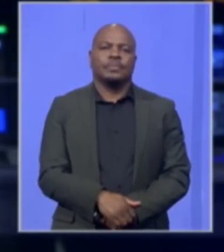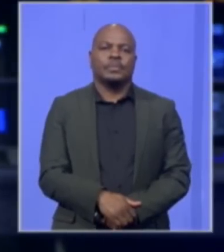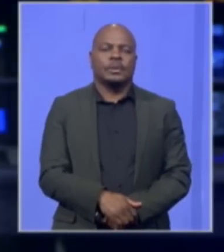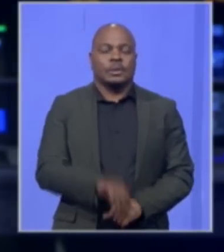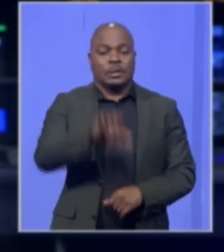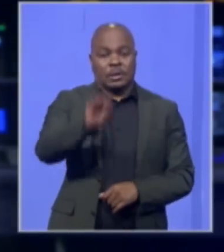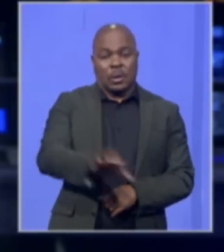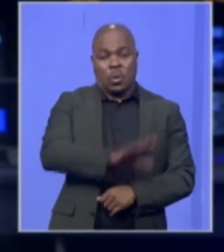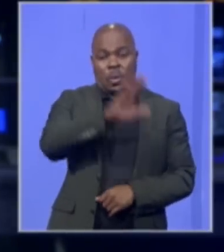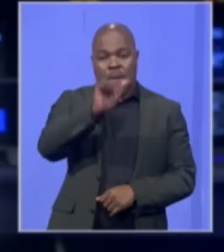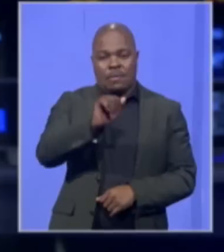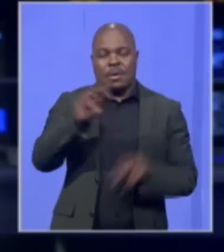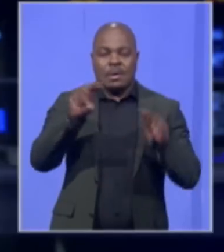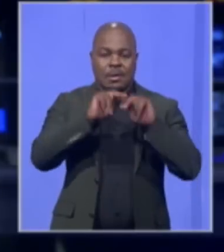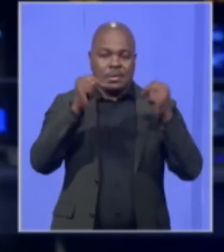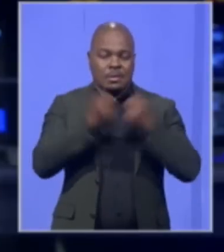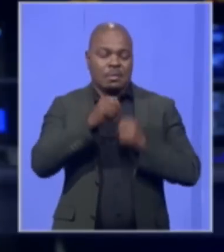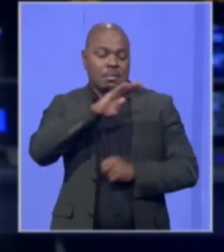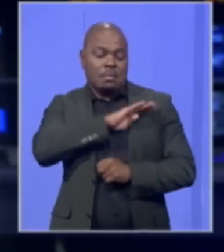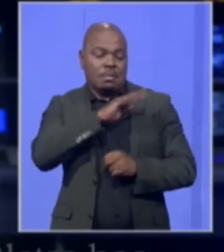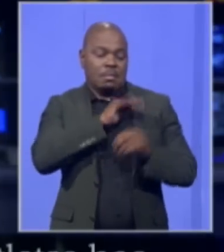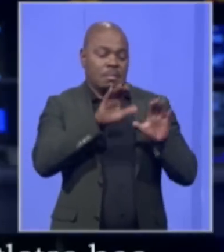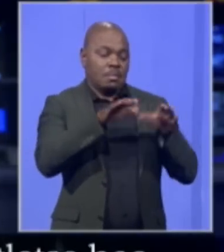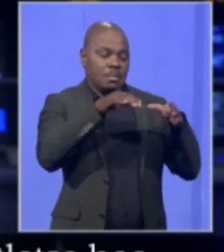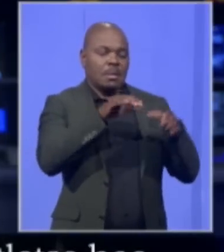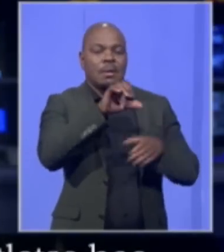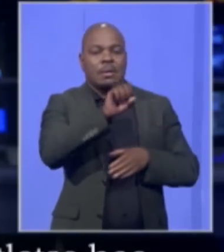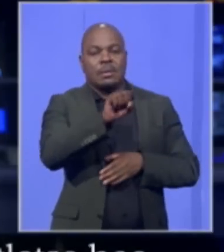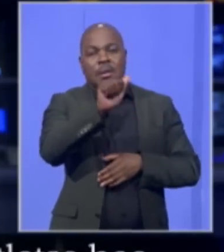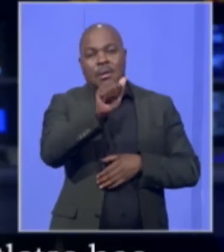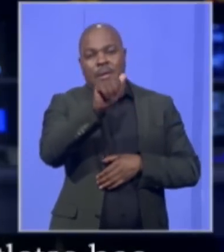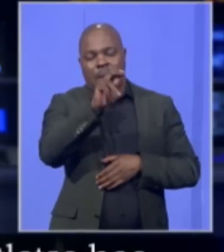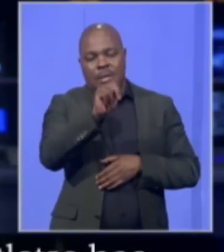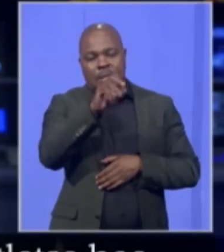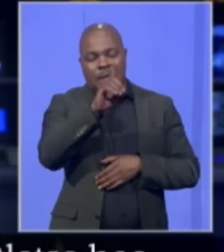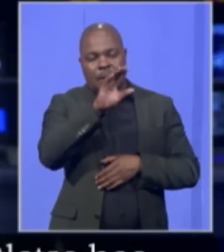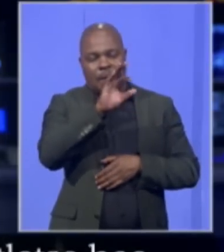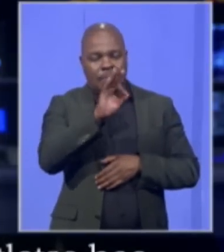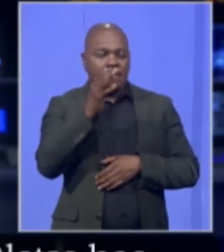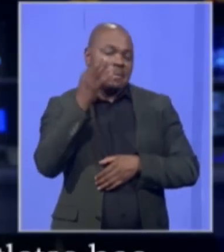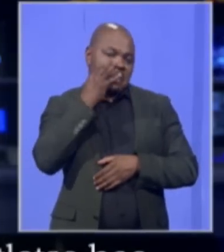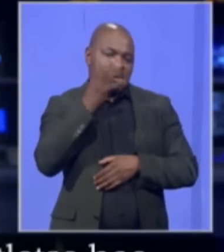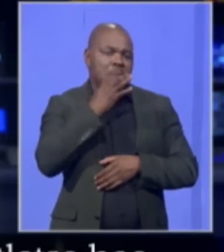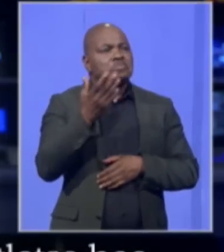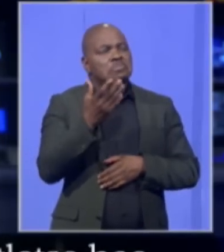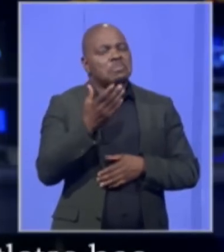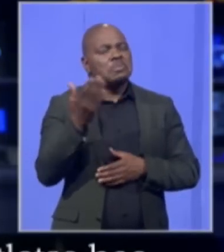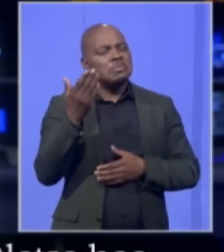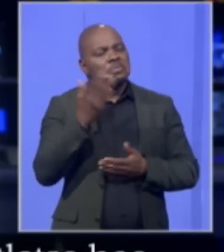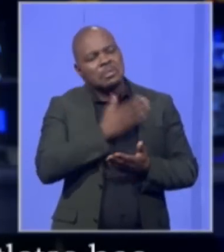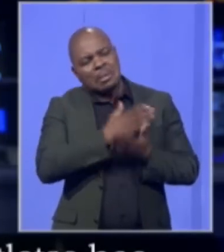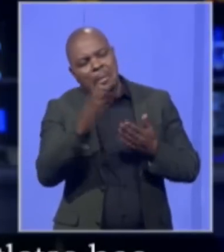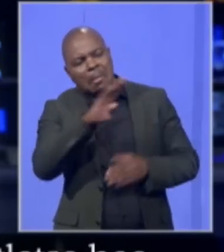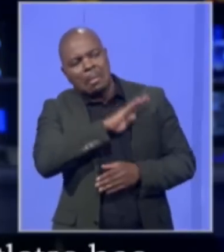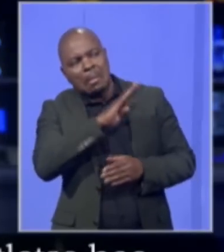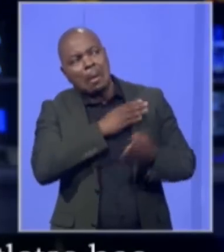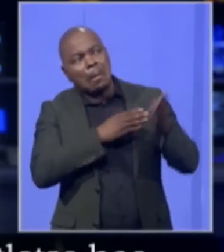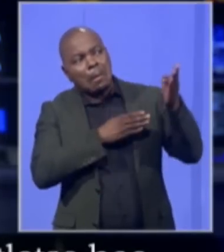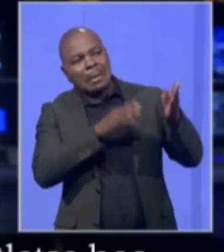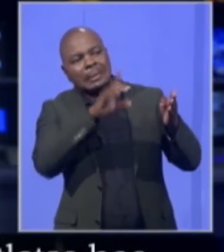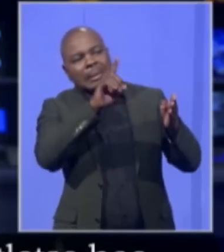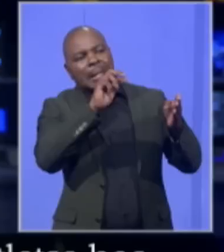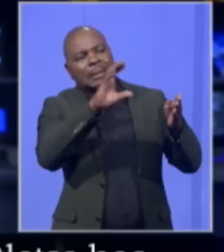Lebotho la naha la sesole SANDF le netefaditse hore masole a Afrika Borwa a neng a ntse a le a setsi